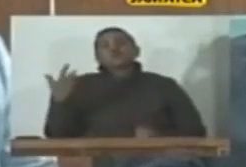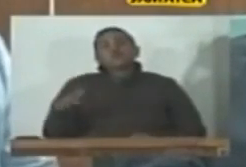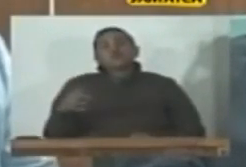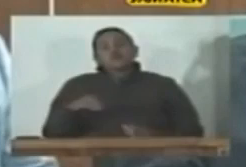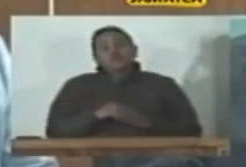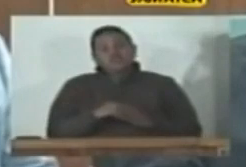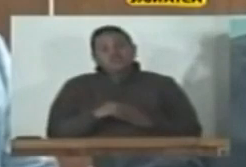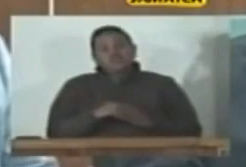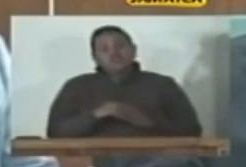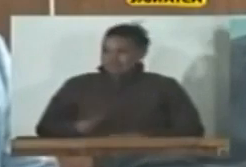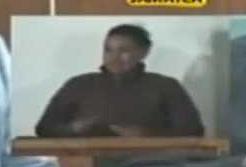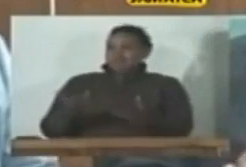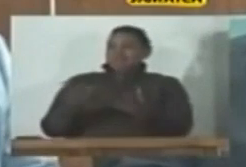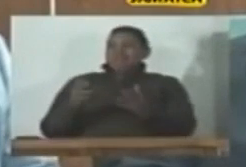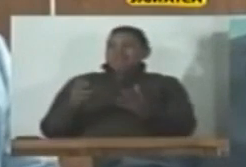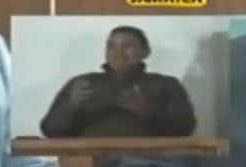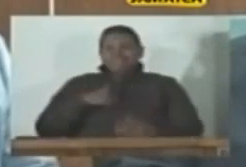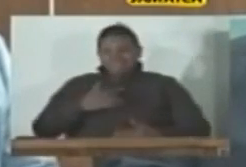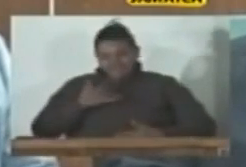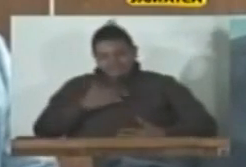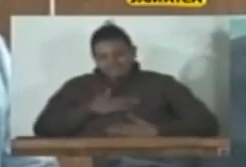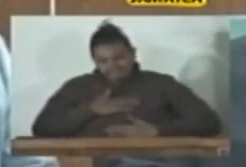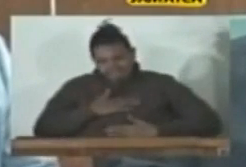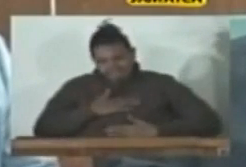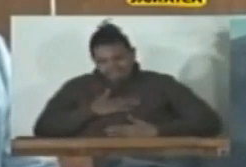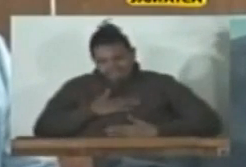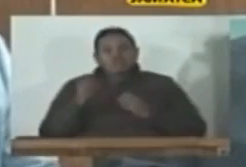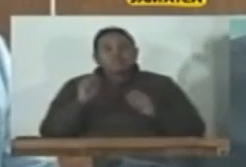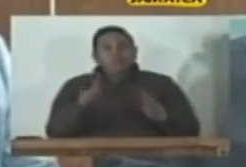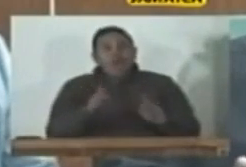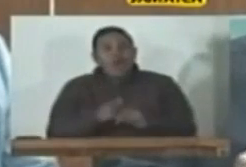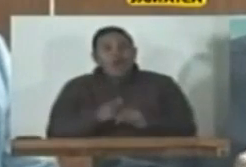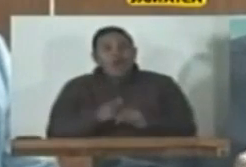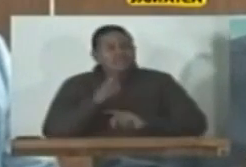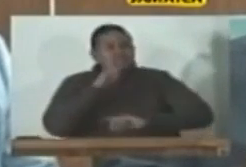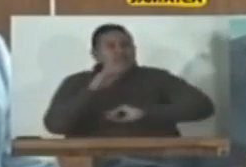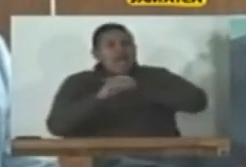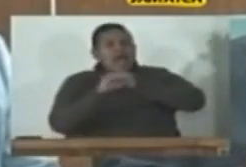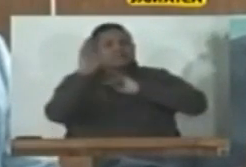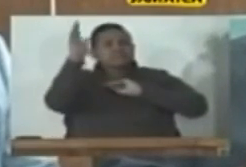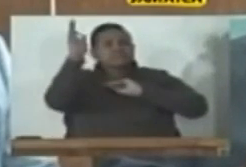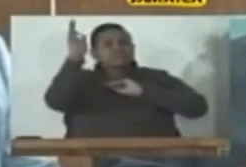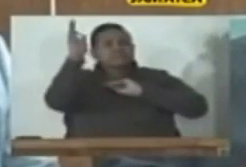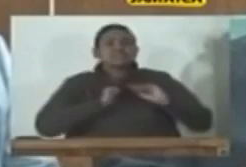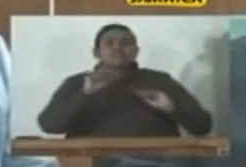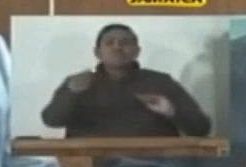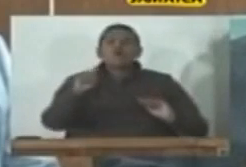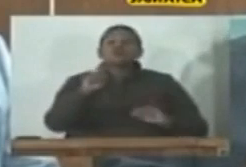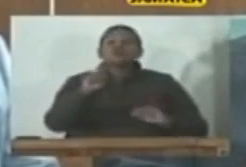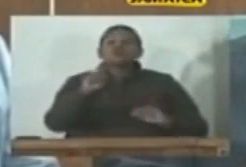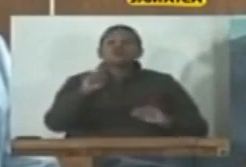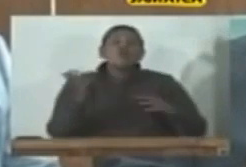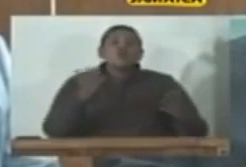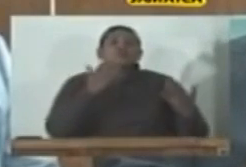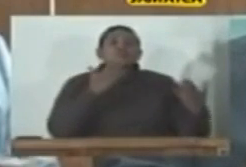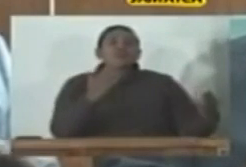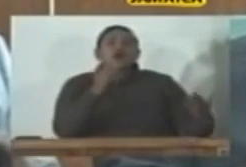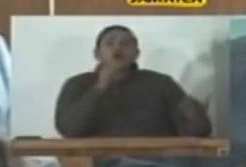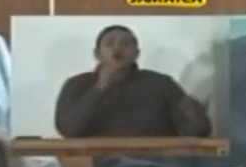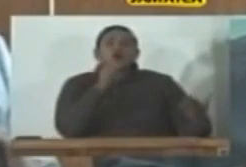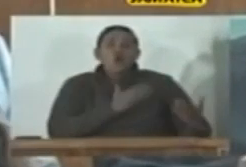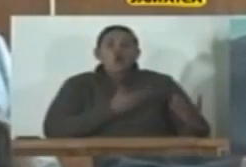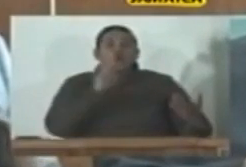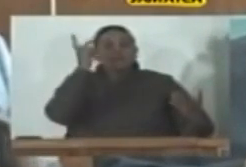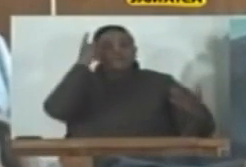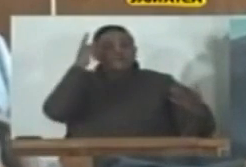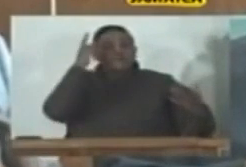And Mr. Speaker, I must of course thank our party president and leader of the opposition, Dr. Peter Phillips,